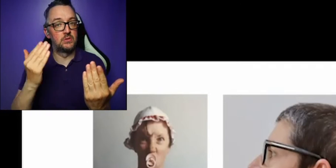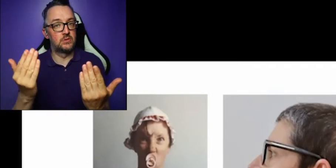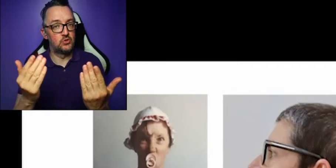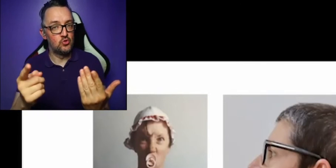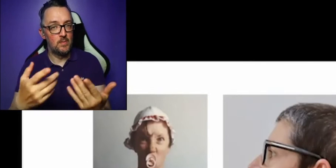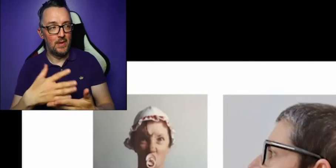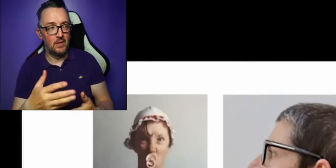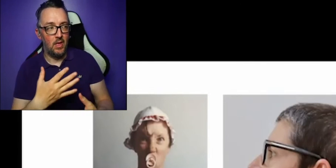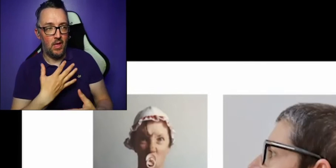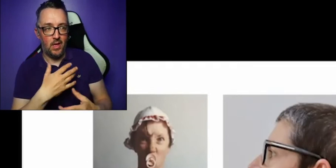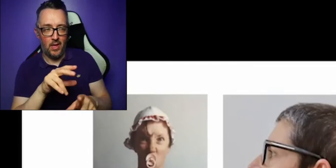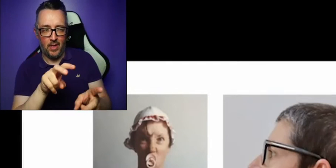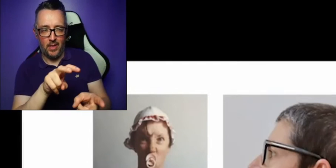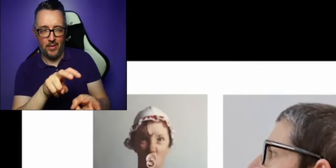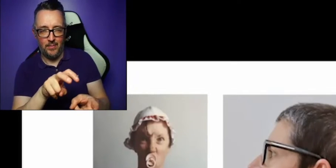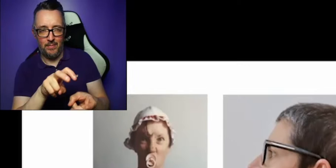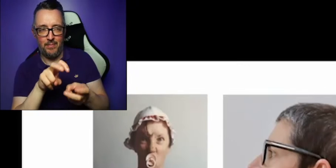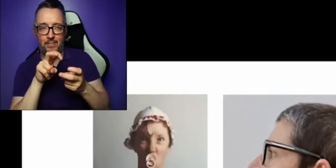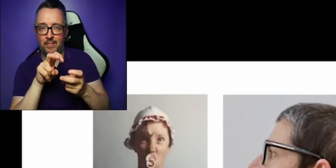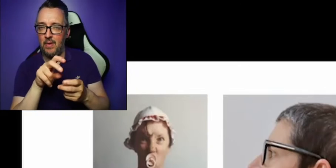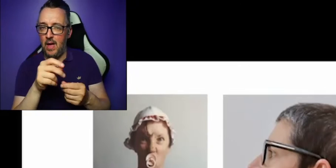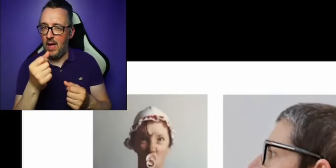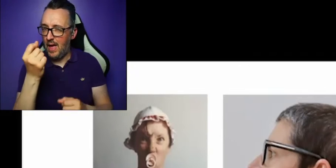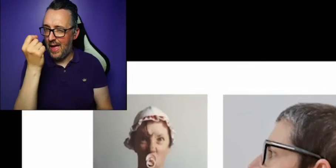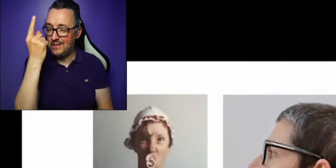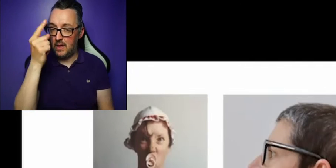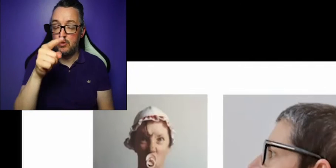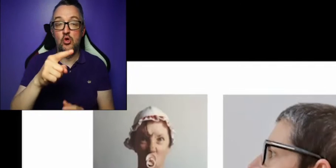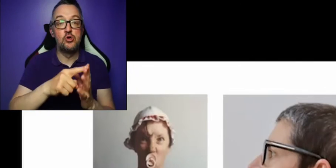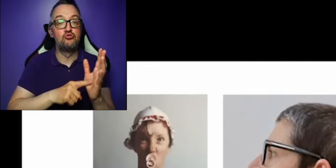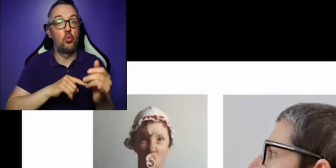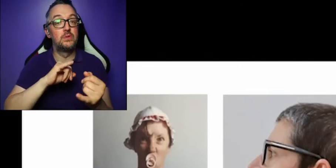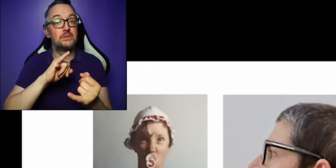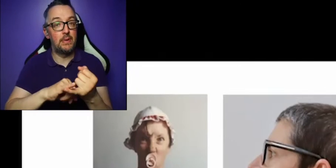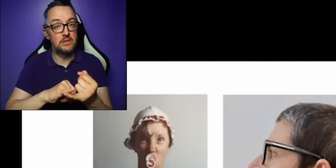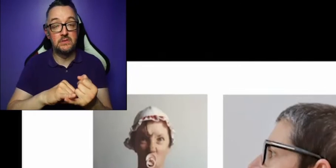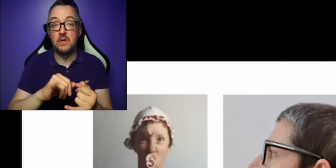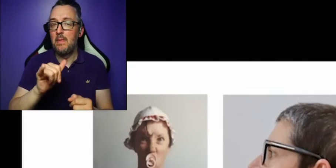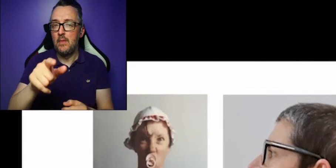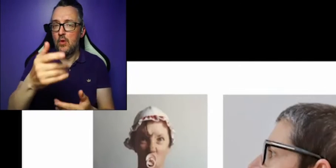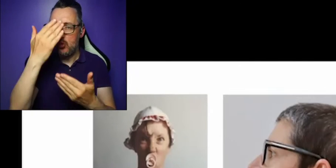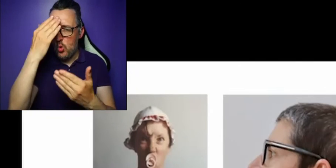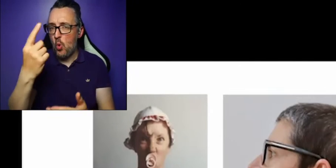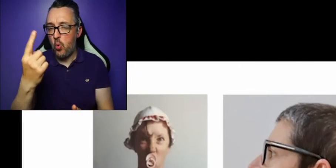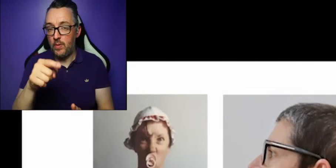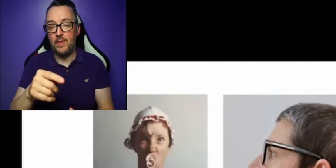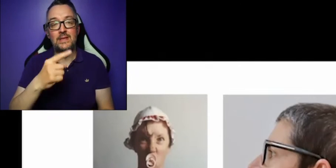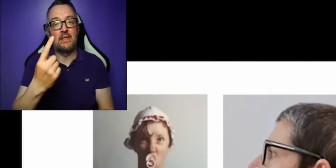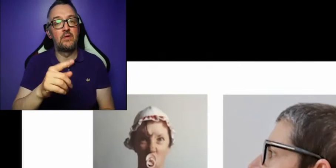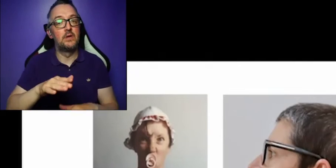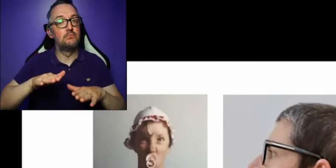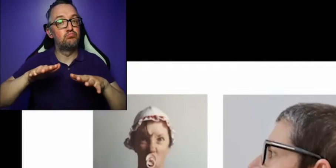was inspired and took an idea from Joe. So Joe Spence, for anyone that doesn't know,